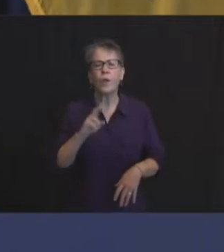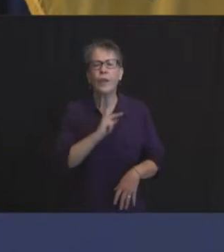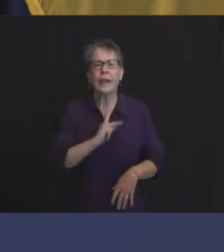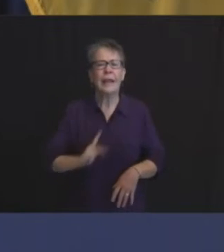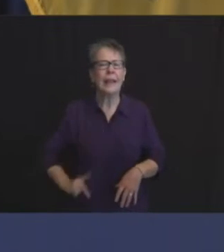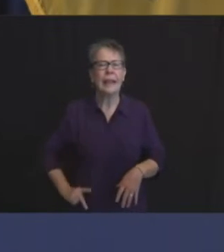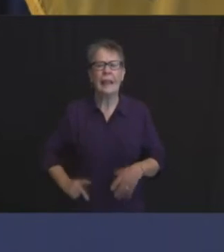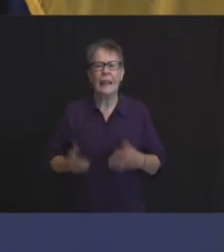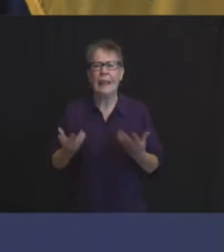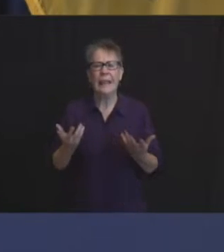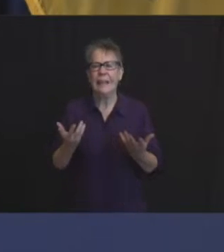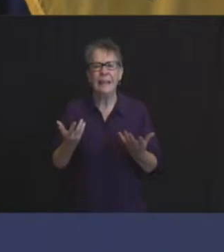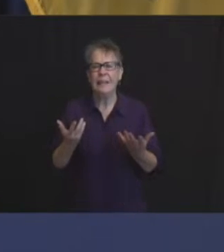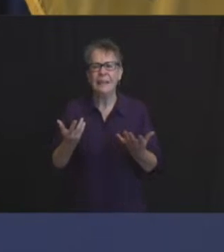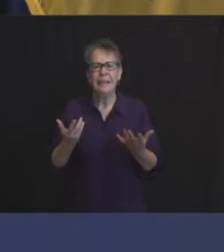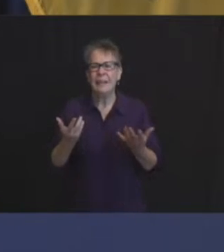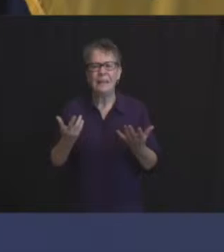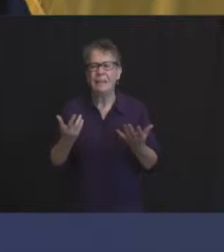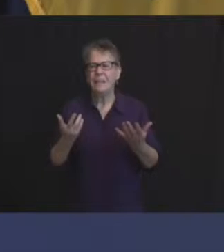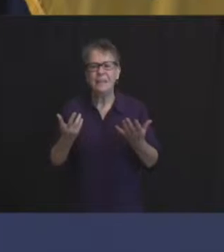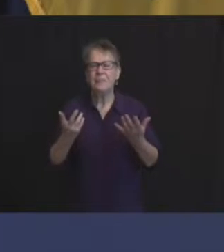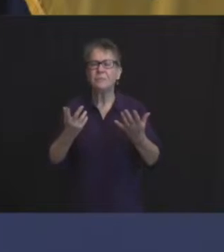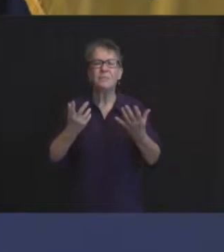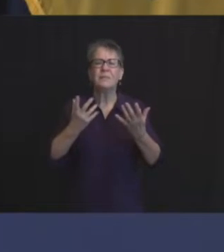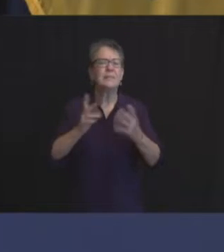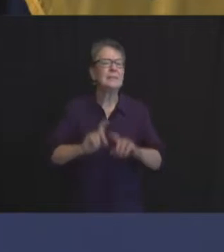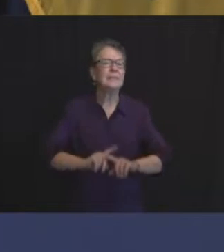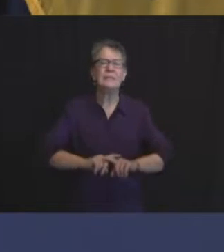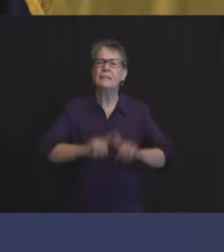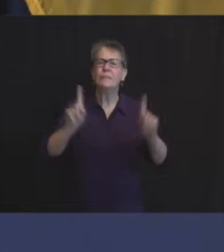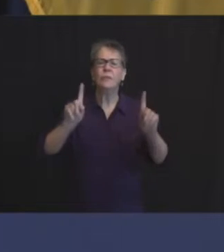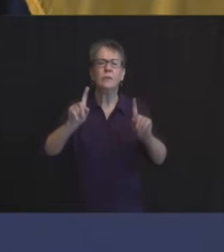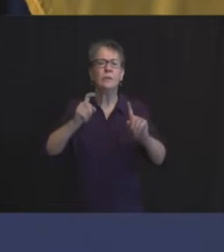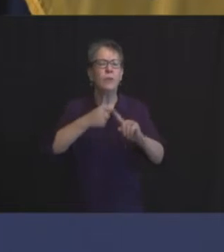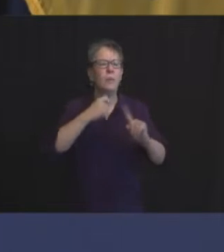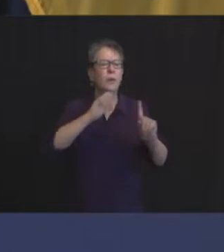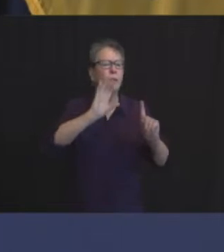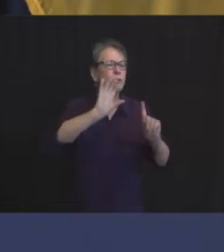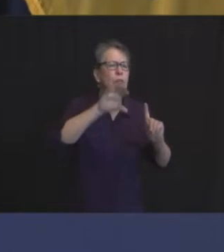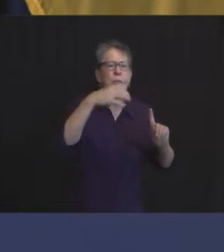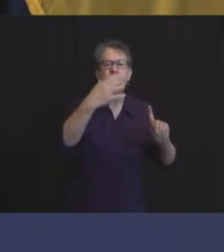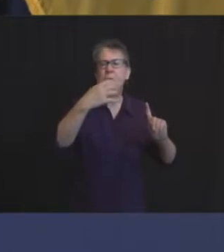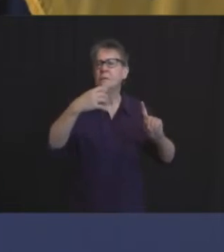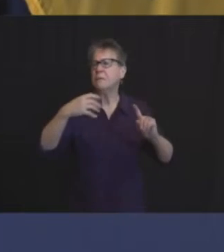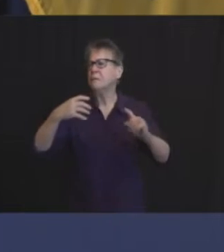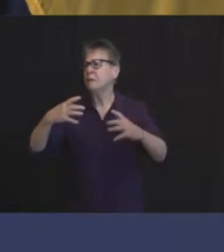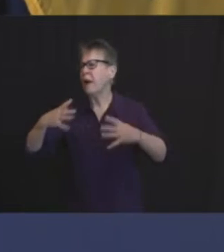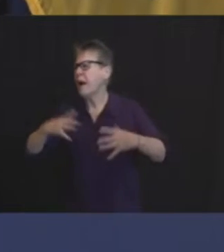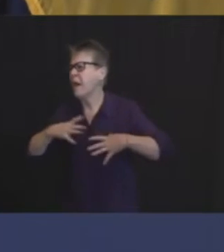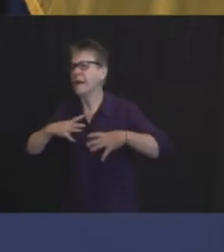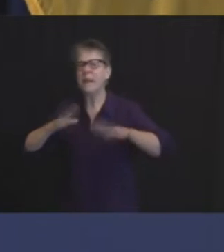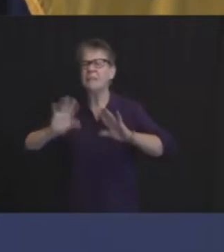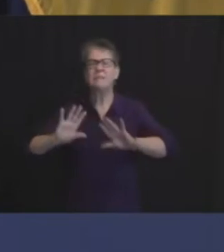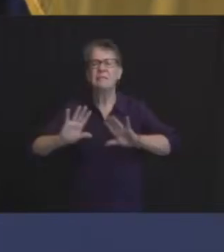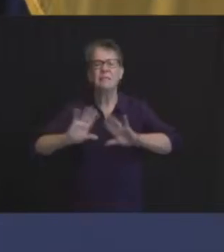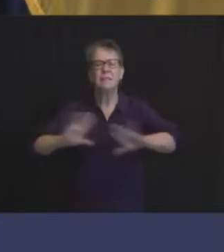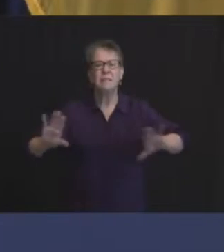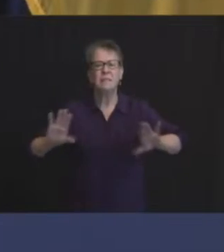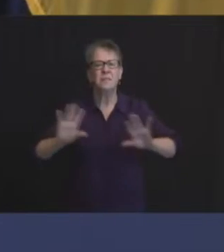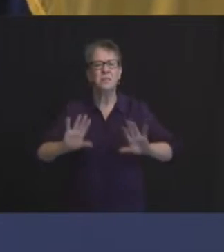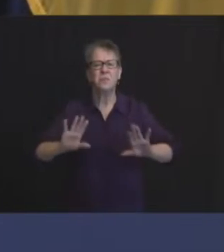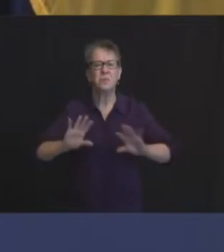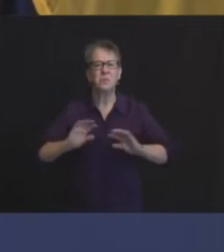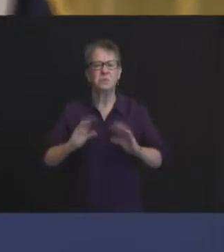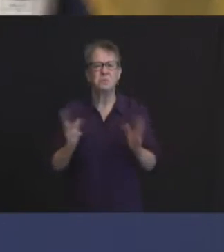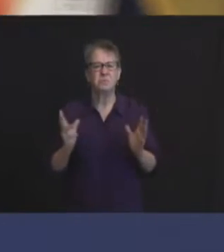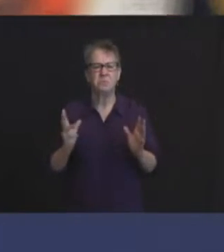data point. But Judy, anything you want to add on especially the million folks who have signed up and or your Tina's views on the holidays? We